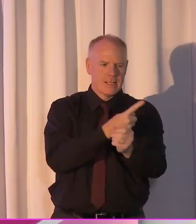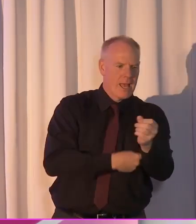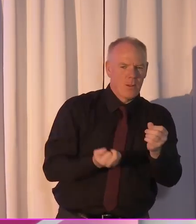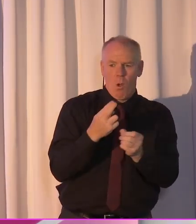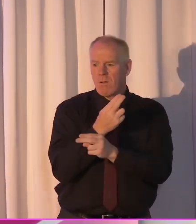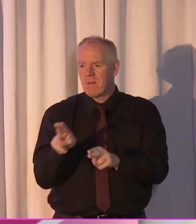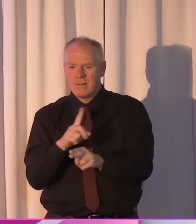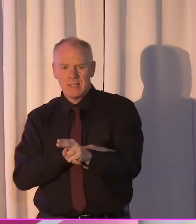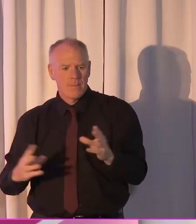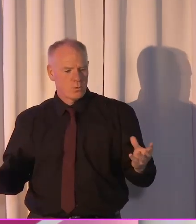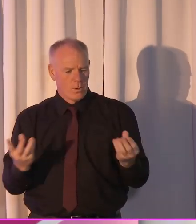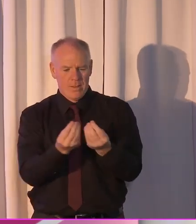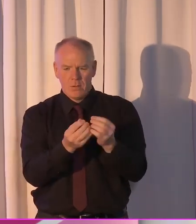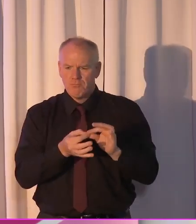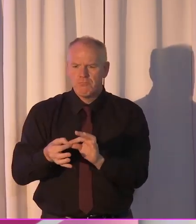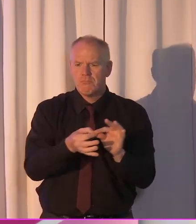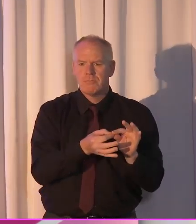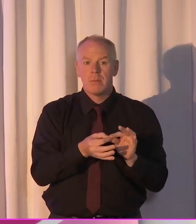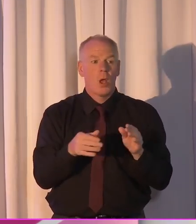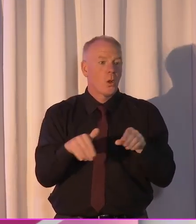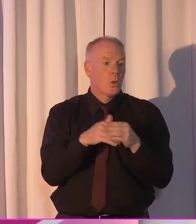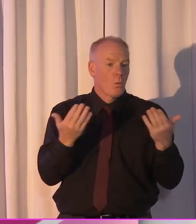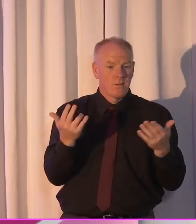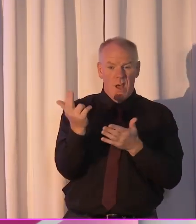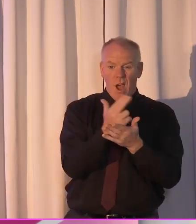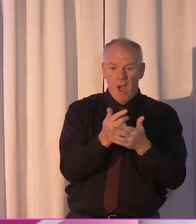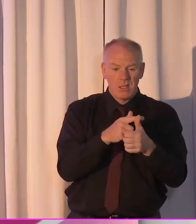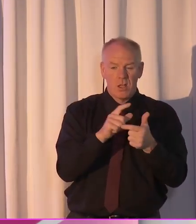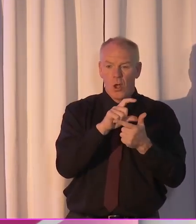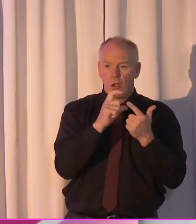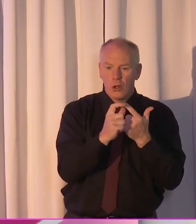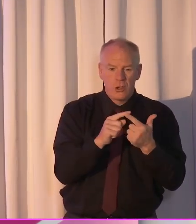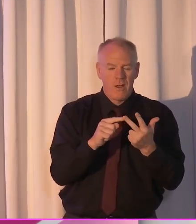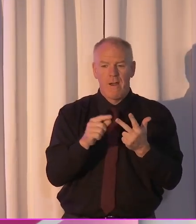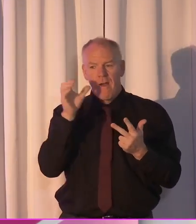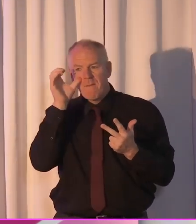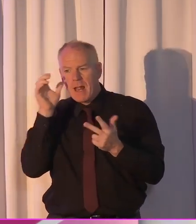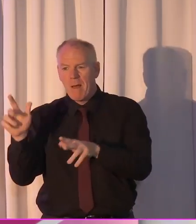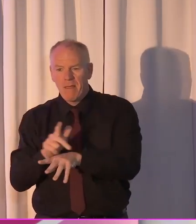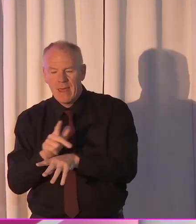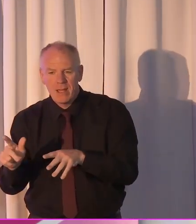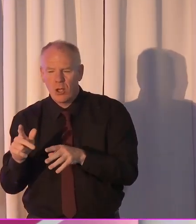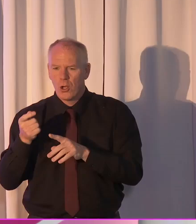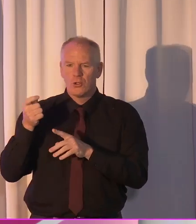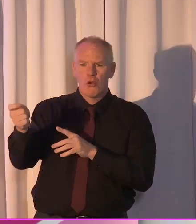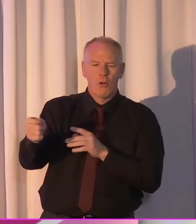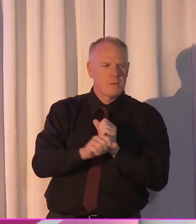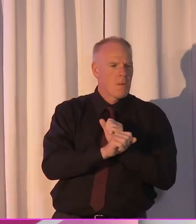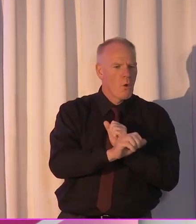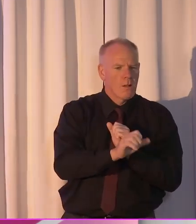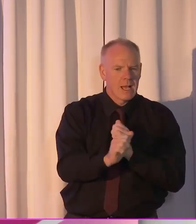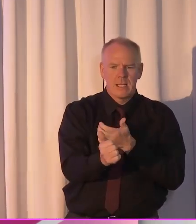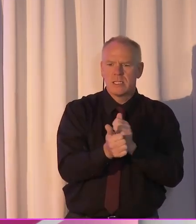people, together. These include arts and culture, film and theatre, tourism and broadcasting, sports and